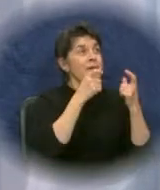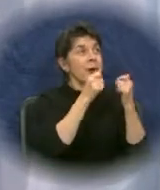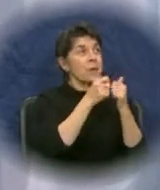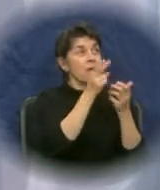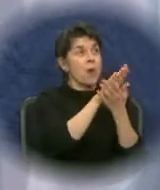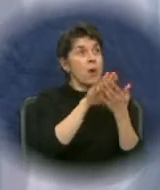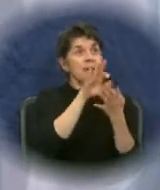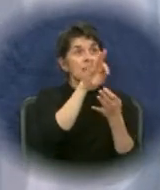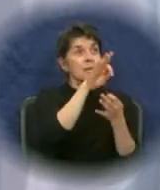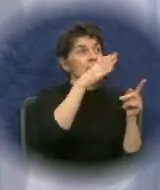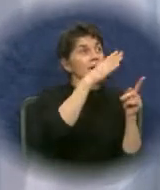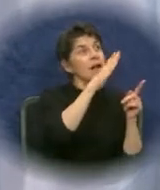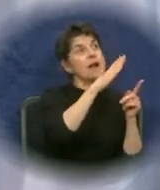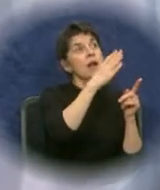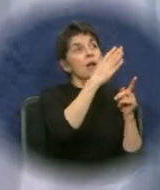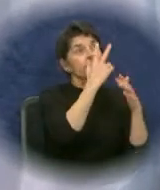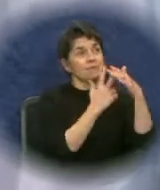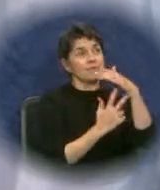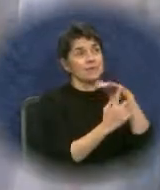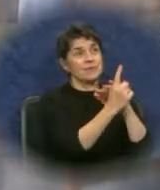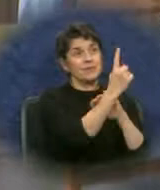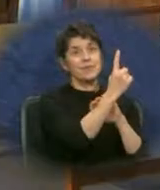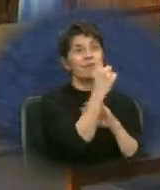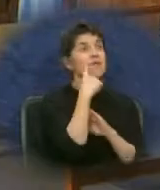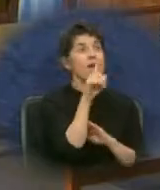forever and ever. Amen.